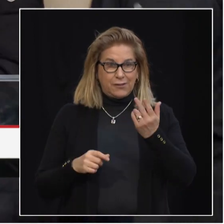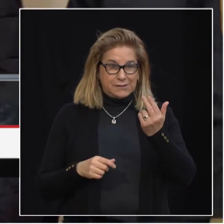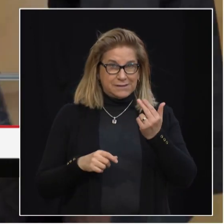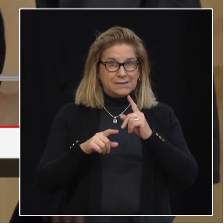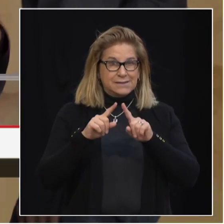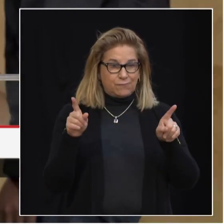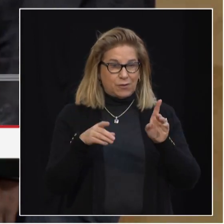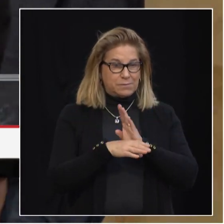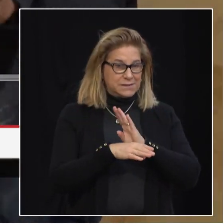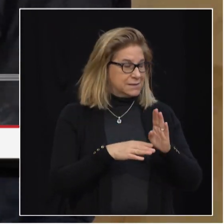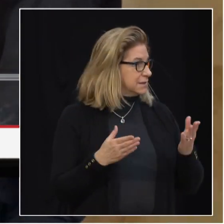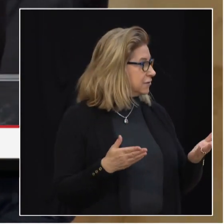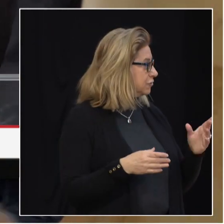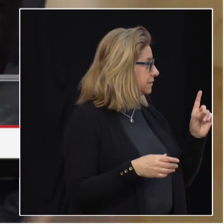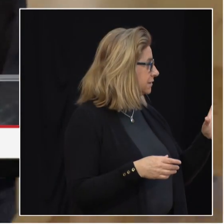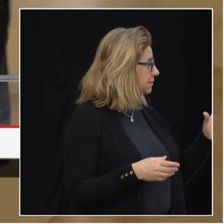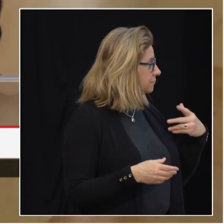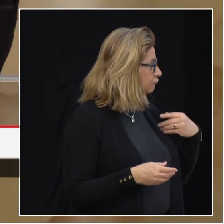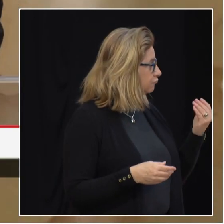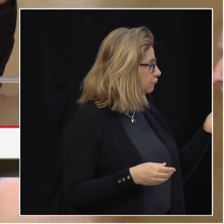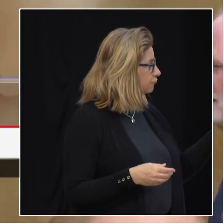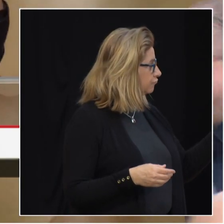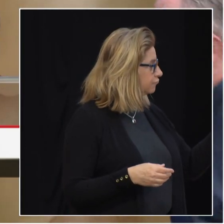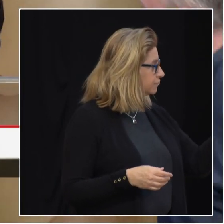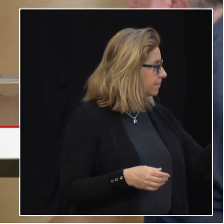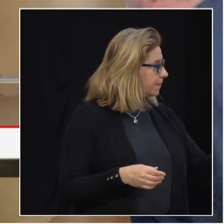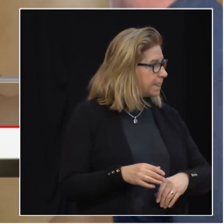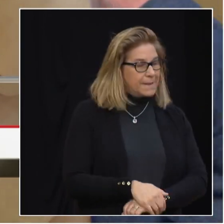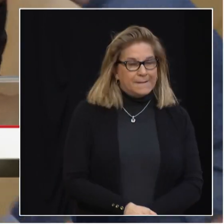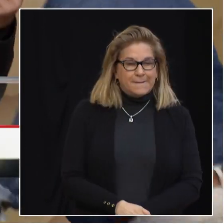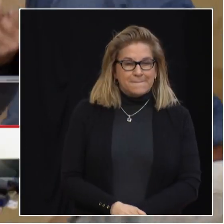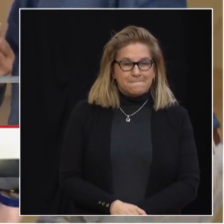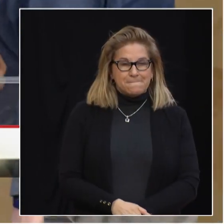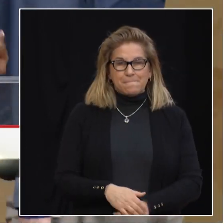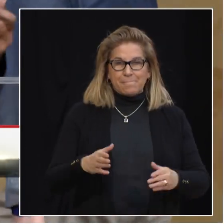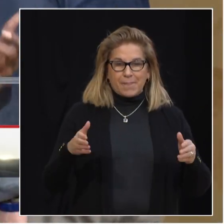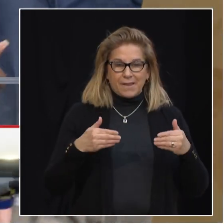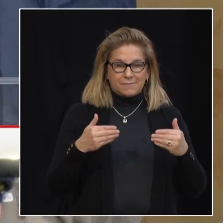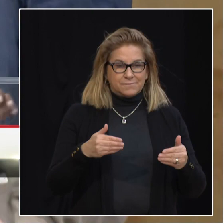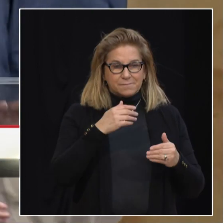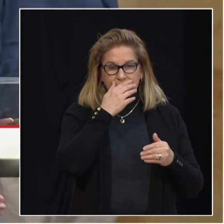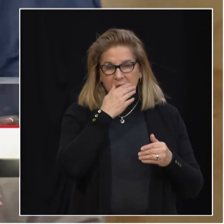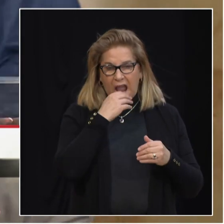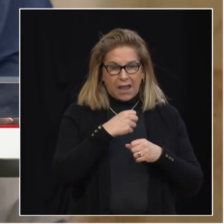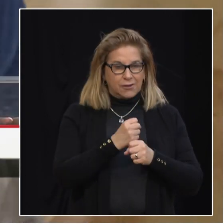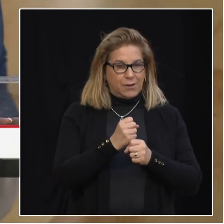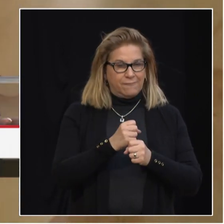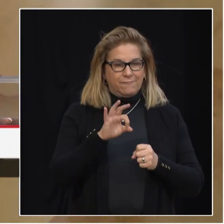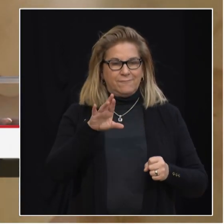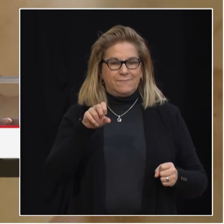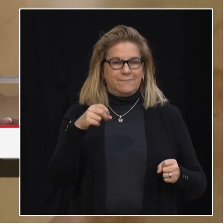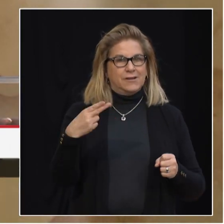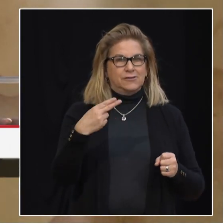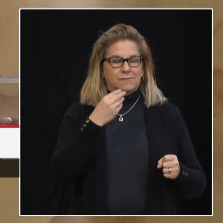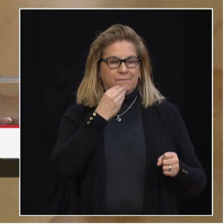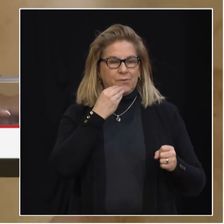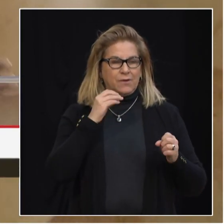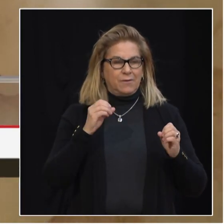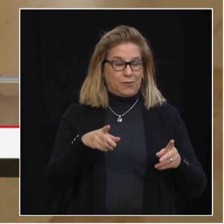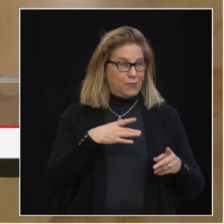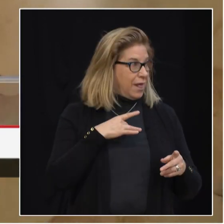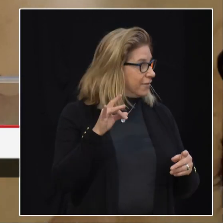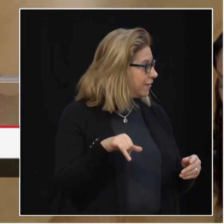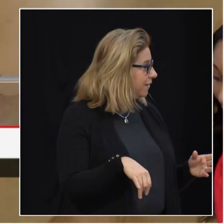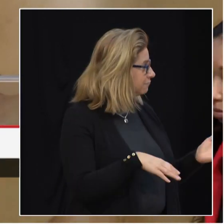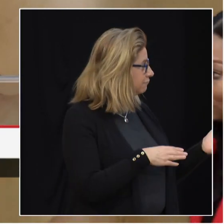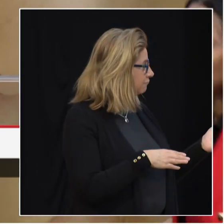in DC to continue to advance and create fresh food opportunities all over the city. Do we like that? Yes,